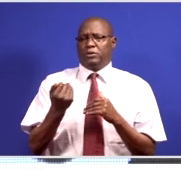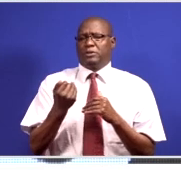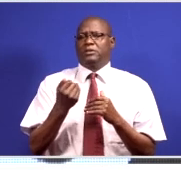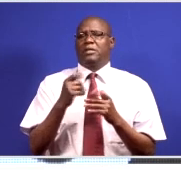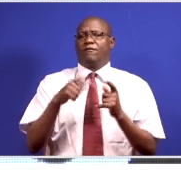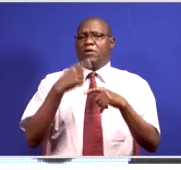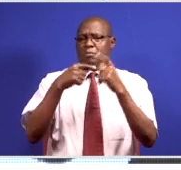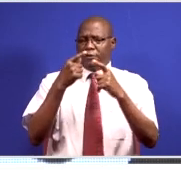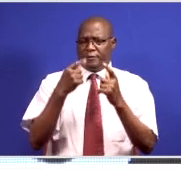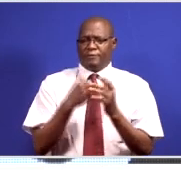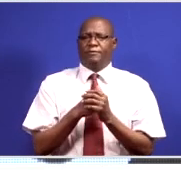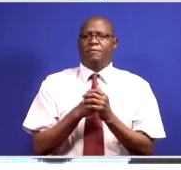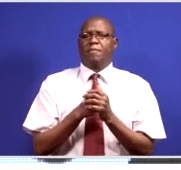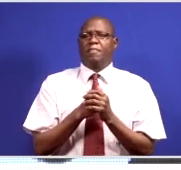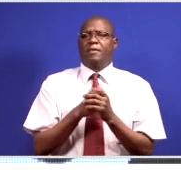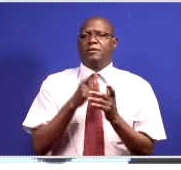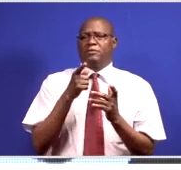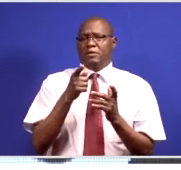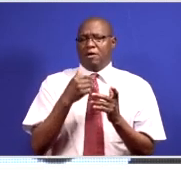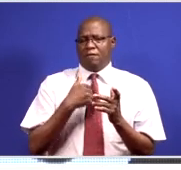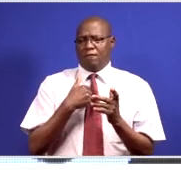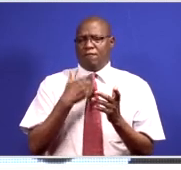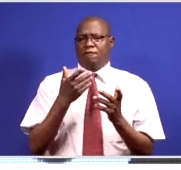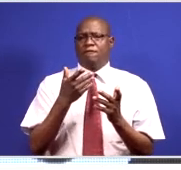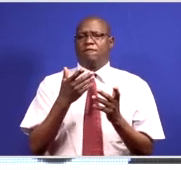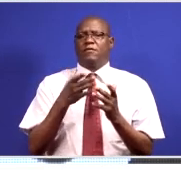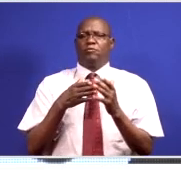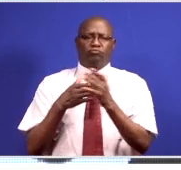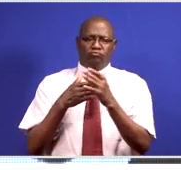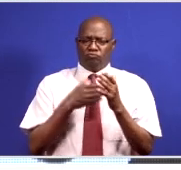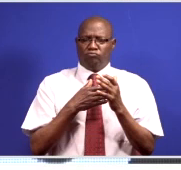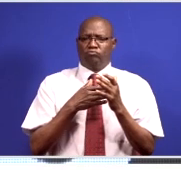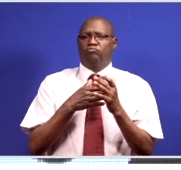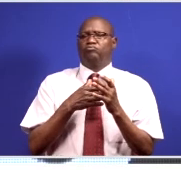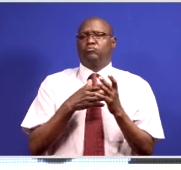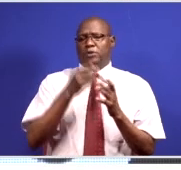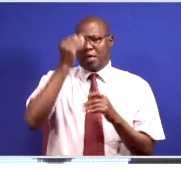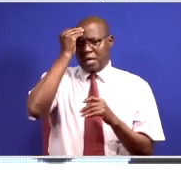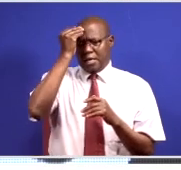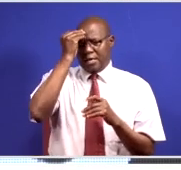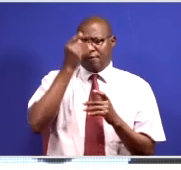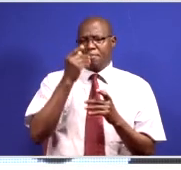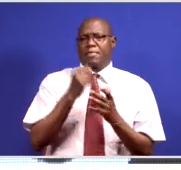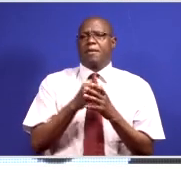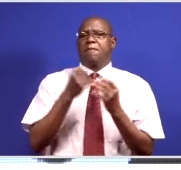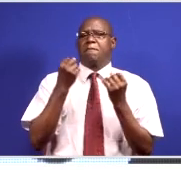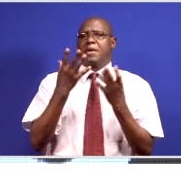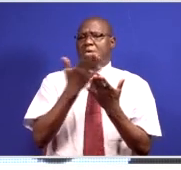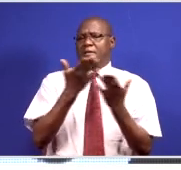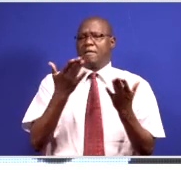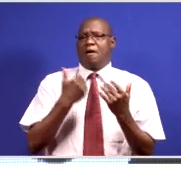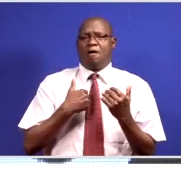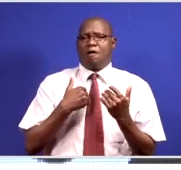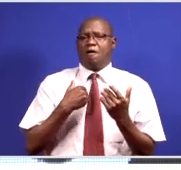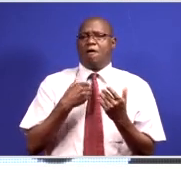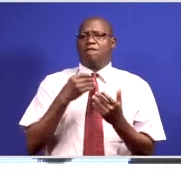teacher scarcity continues to pose a hindrance to learning. According to stakeholders in the area, many parents are unable to raise funds